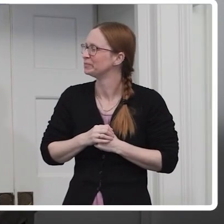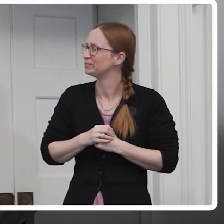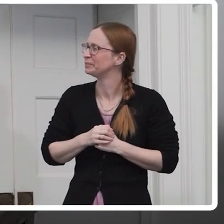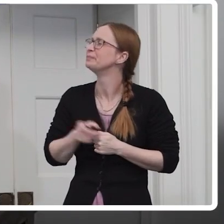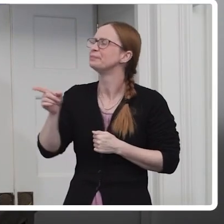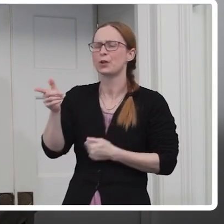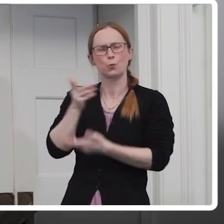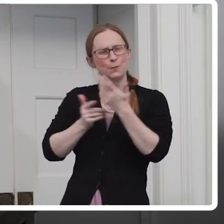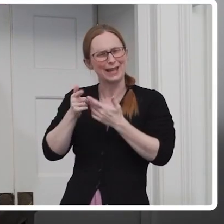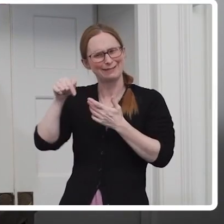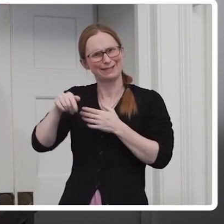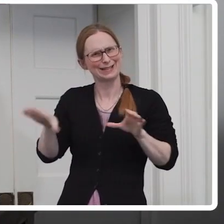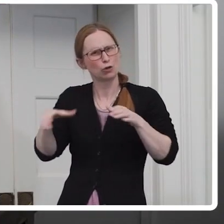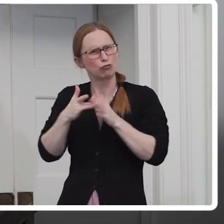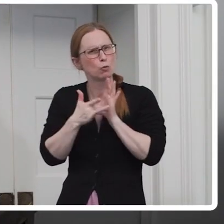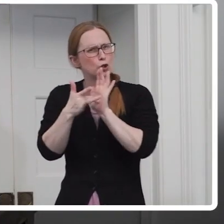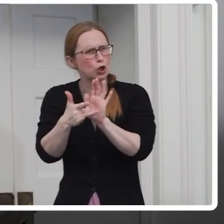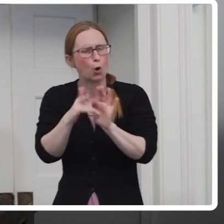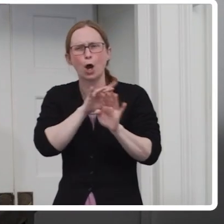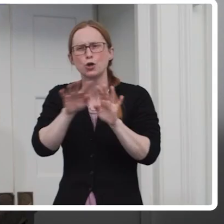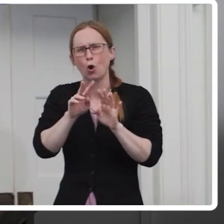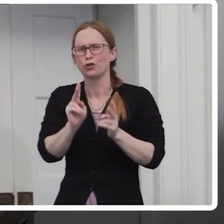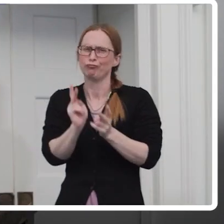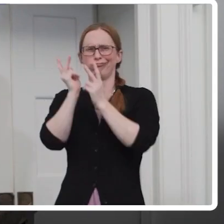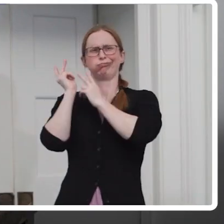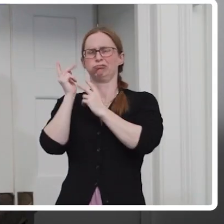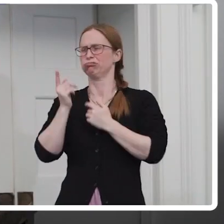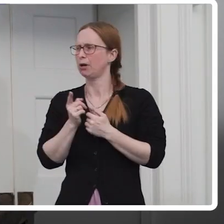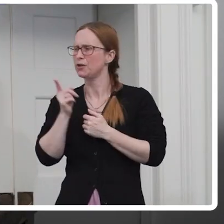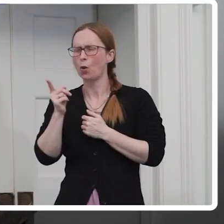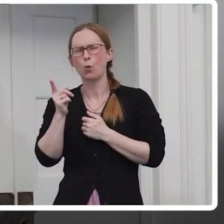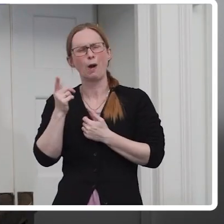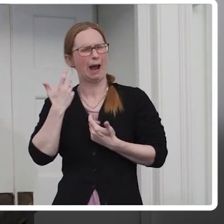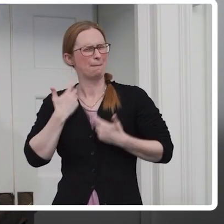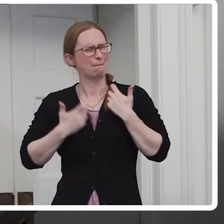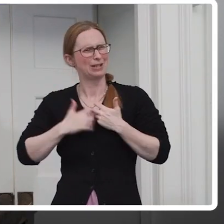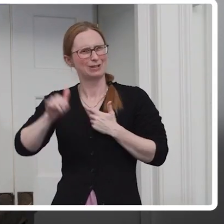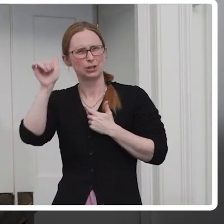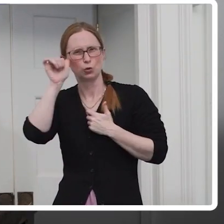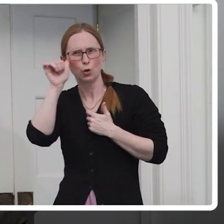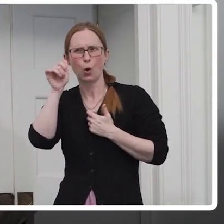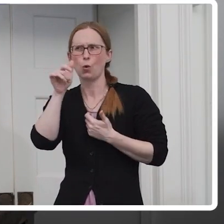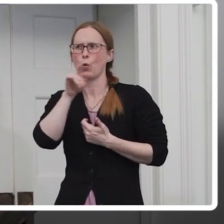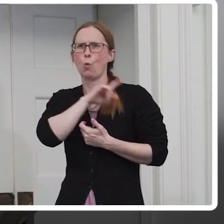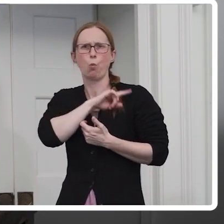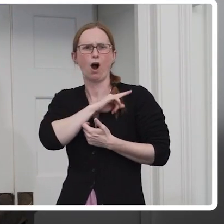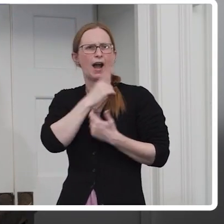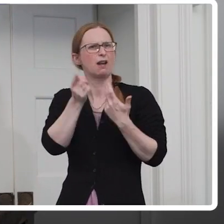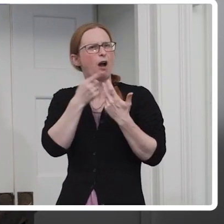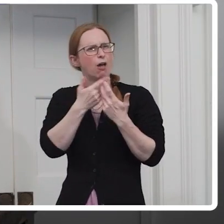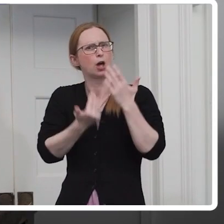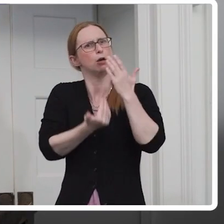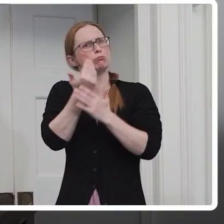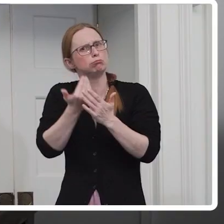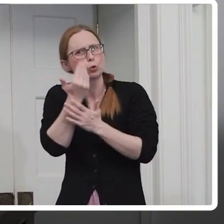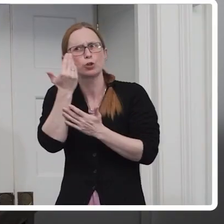great. And you talked about it being a group show and not a retrospective. I'm just really keen to know why you